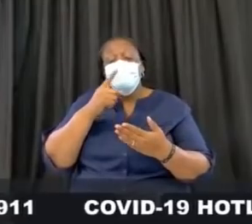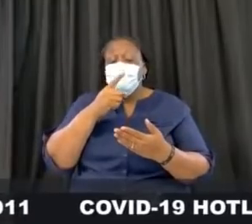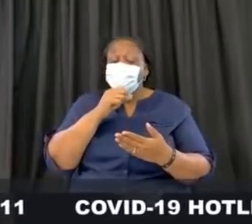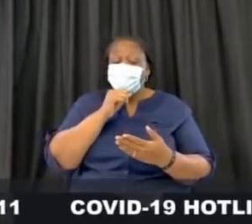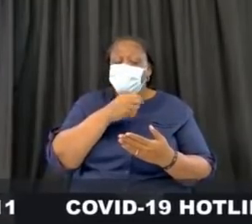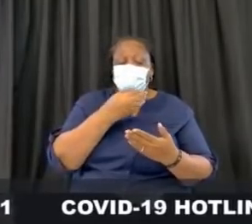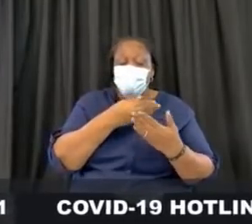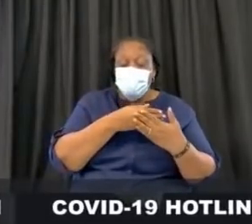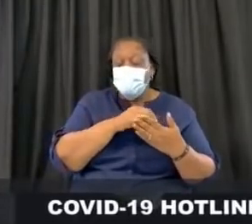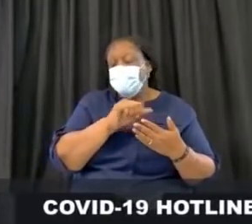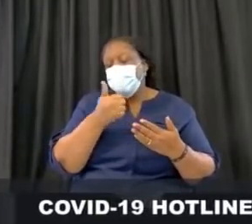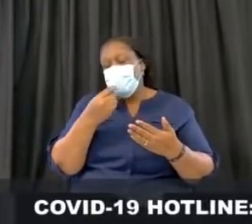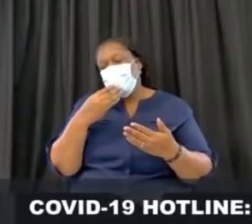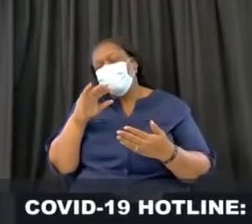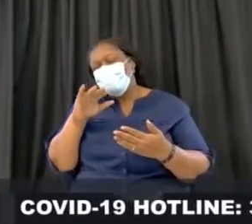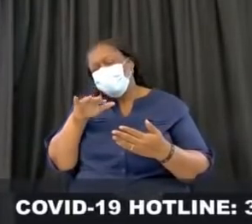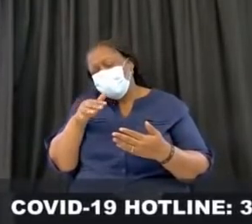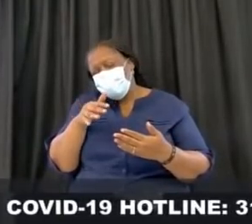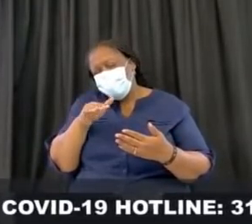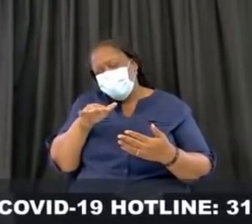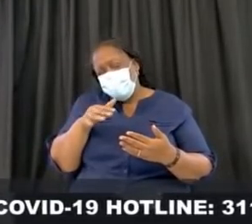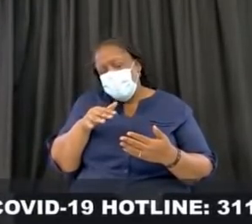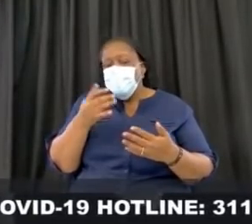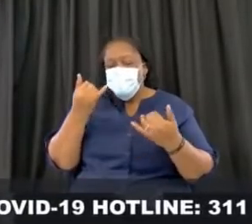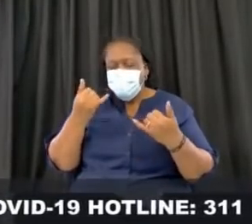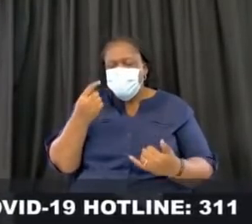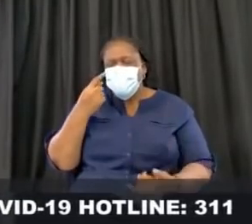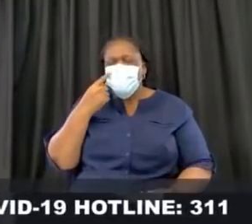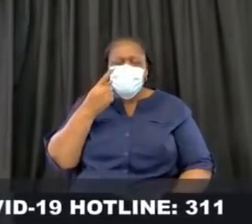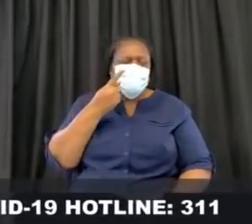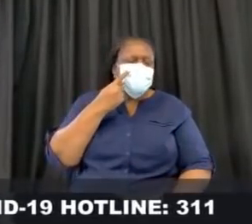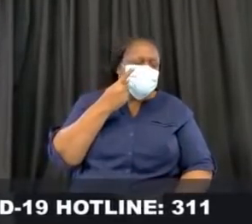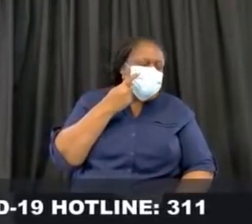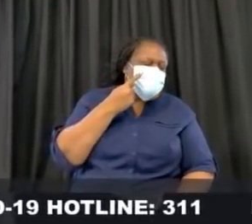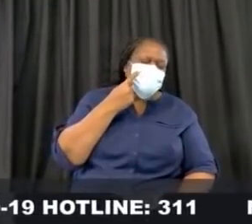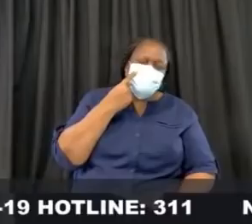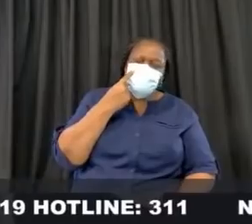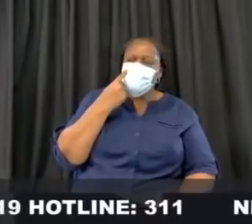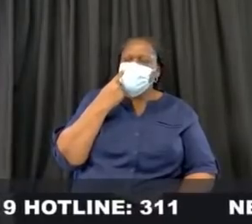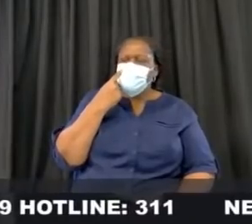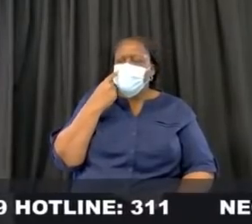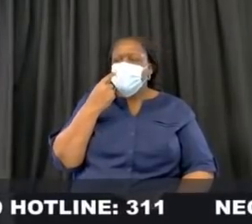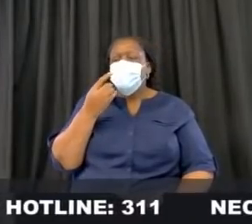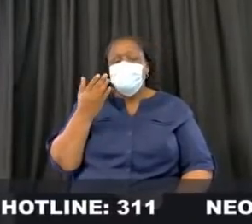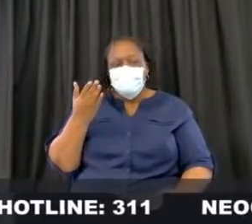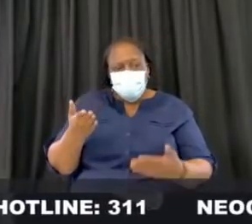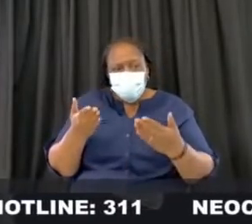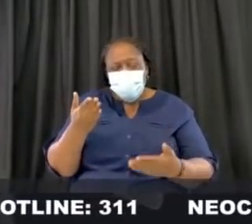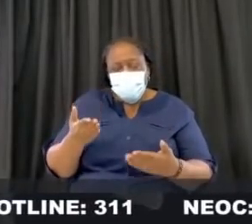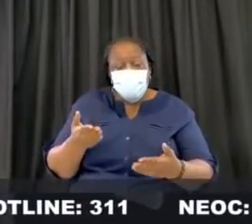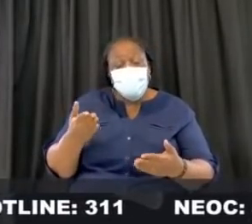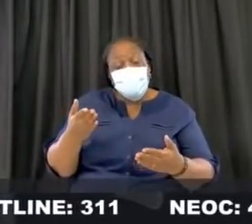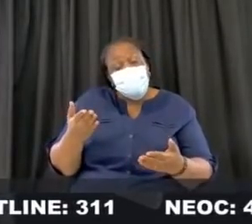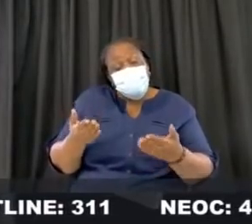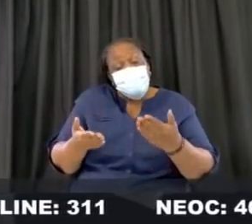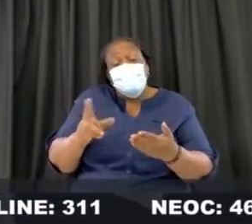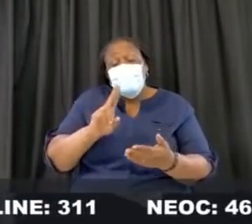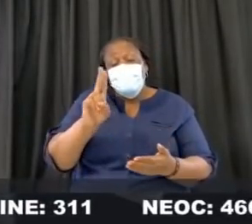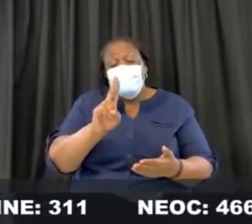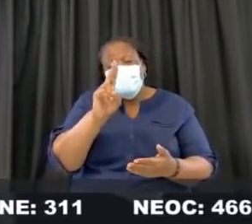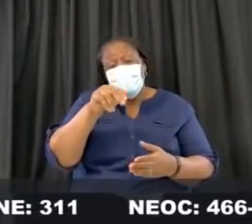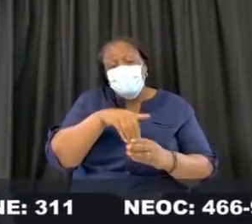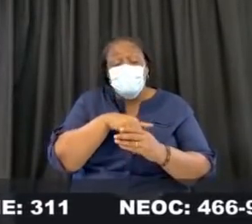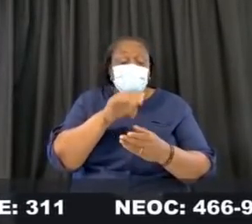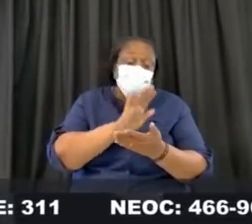point in time when we might be using them, for example, in the school setting to do a rapid test on persons to see if